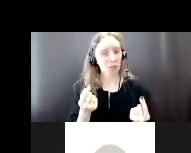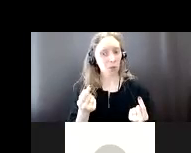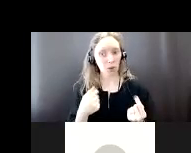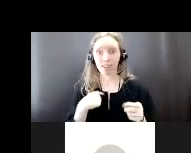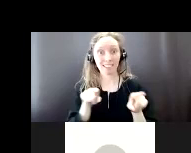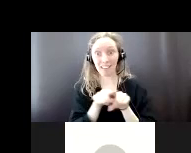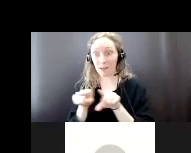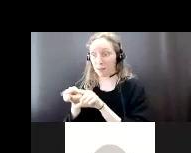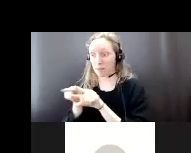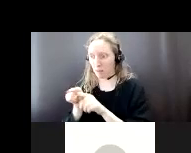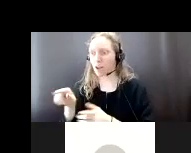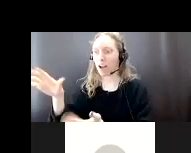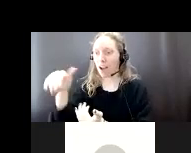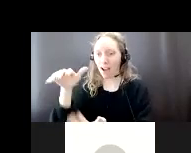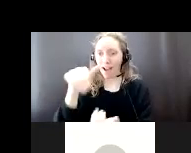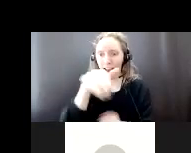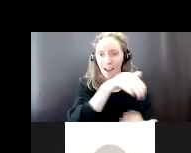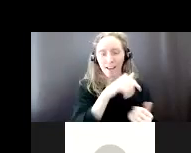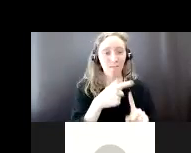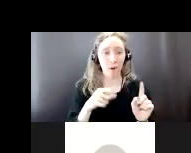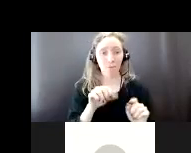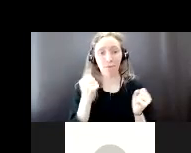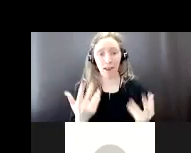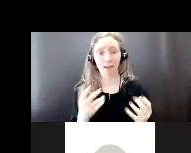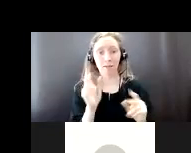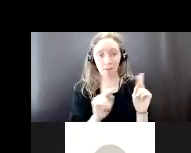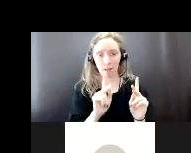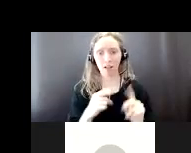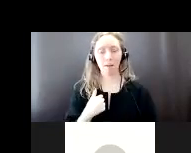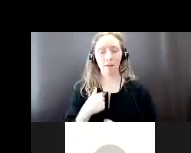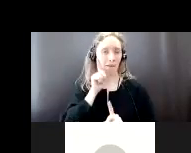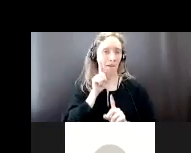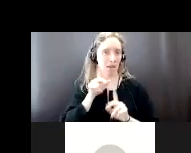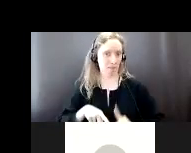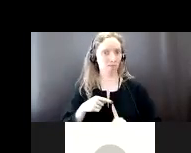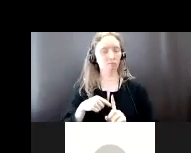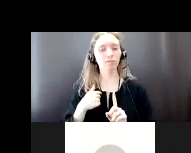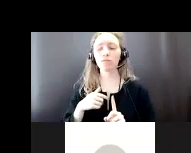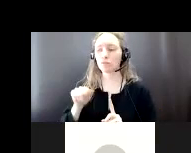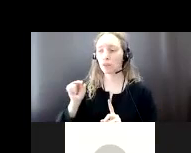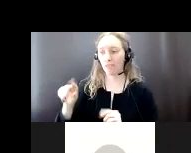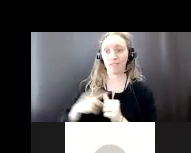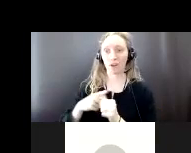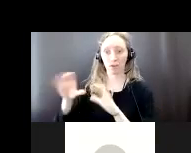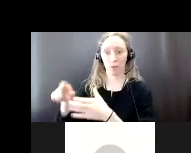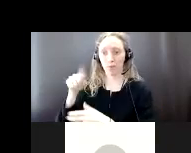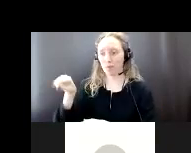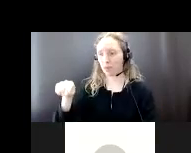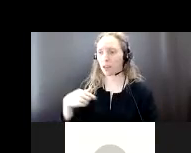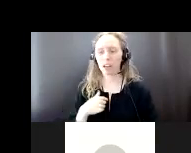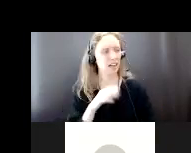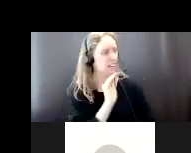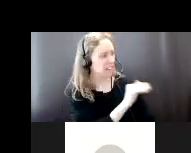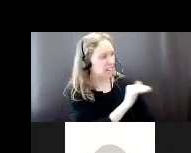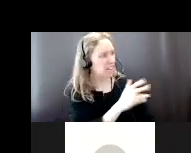Now, the first group of people I recruited reach out to me and say, Chris, where are those high returns? I've not seen